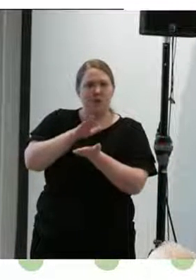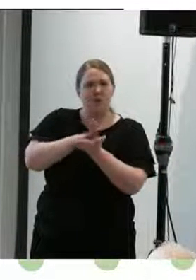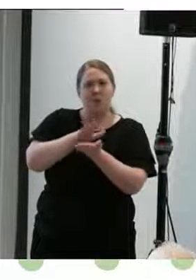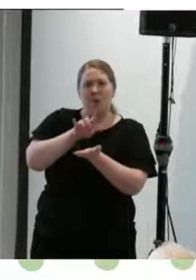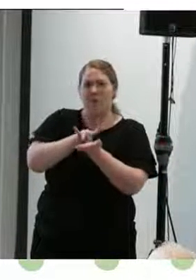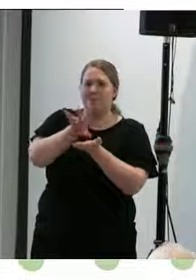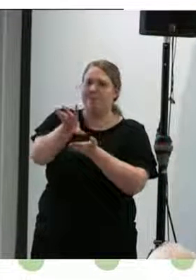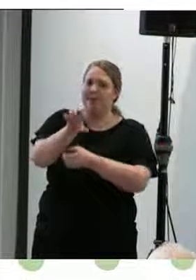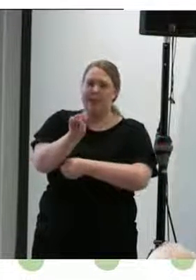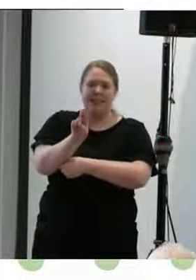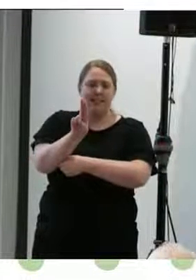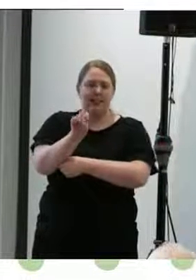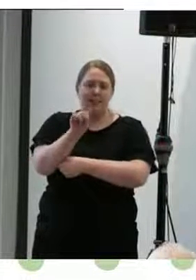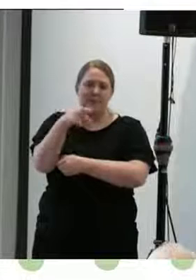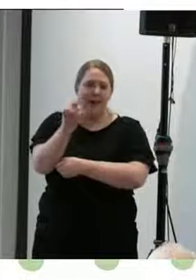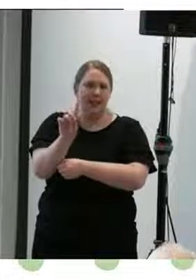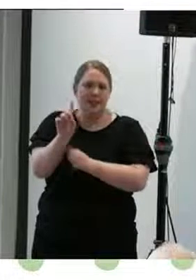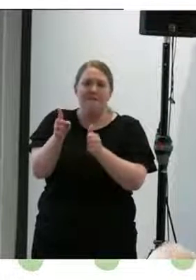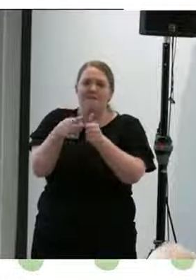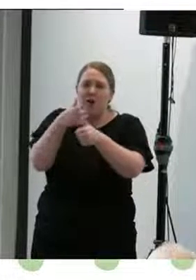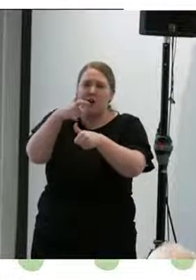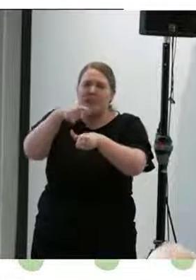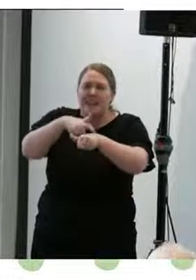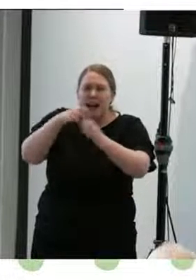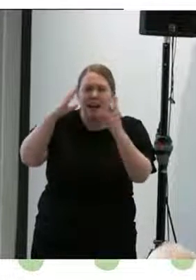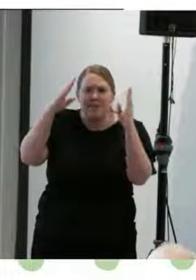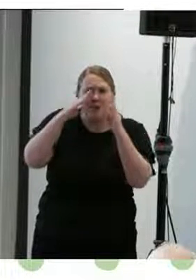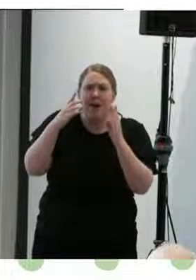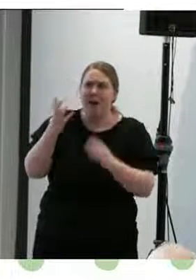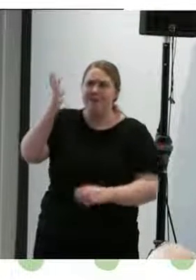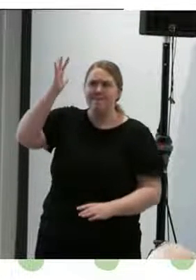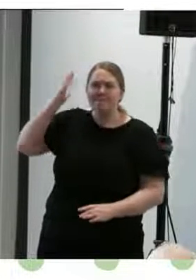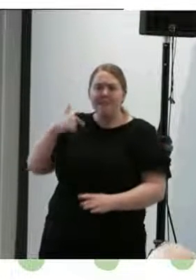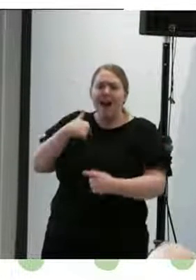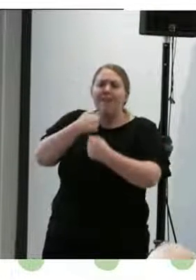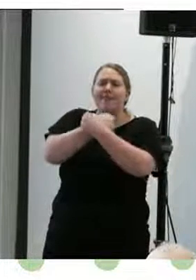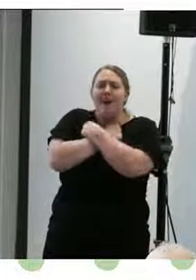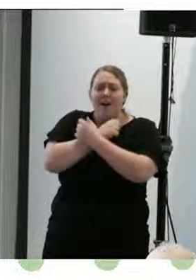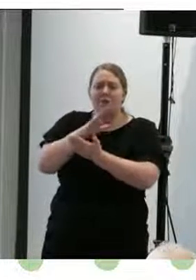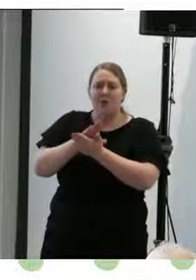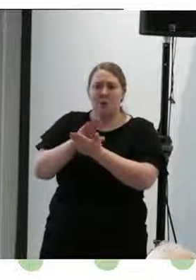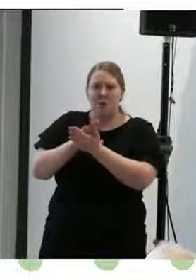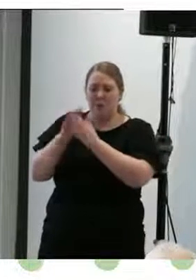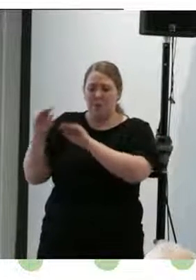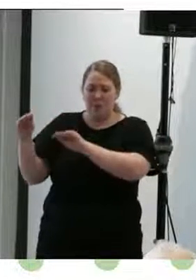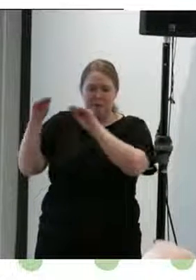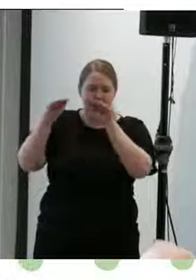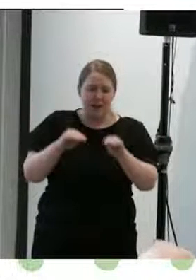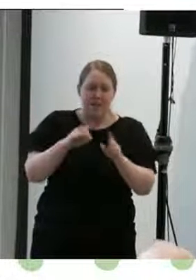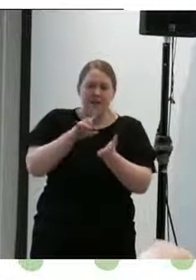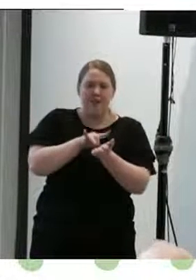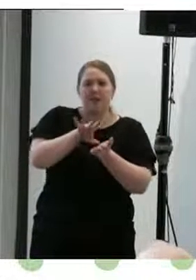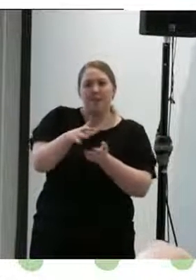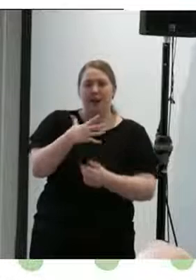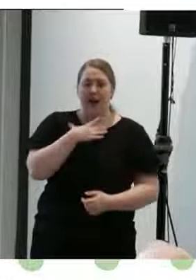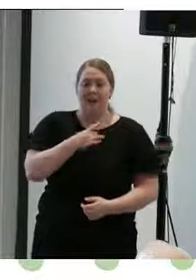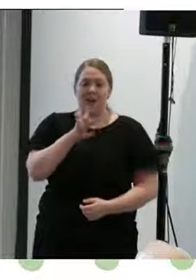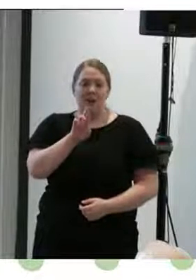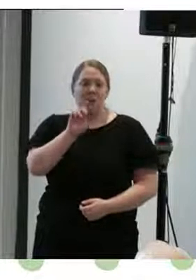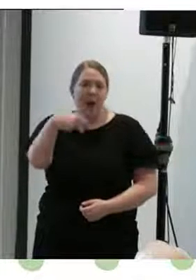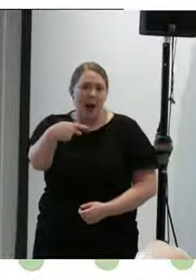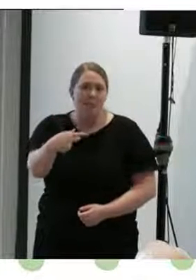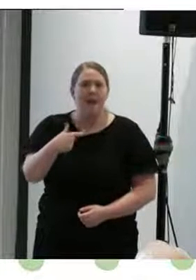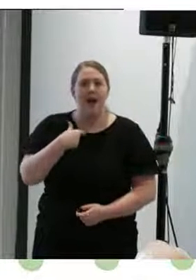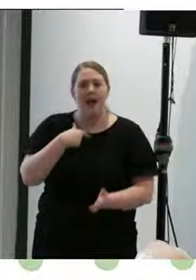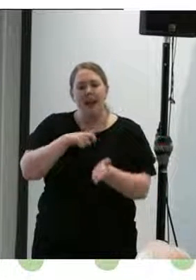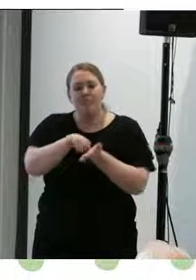ever getting in trouble in school. I used to love school before I went out there, but I got suspended because I liked rapping and I had a rap book, and